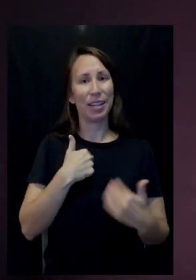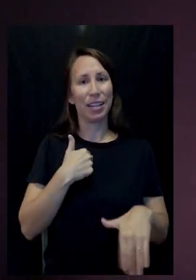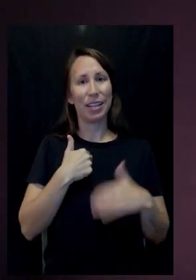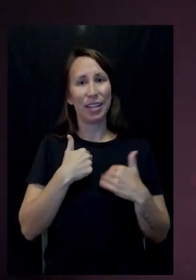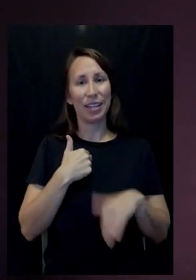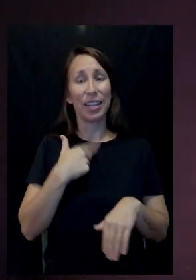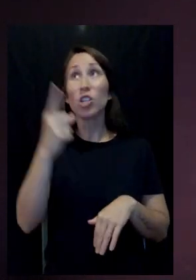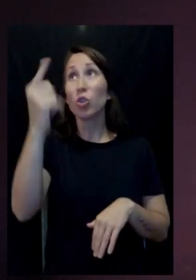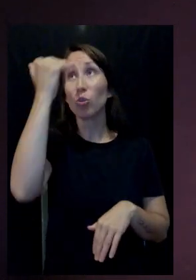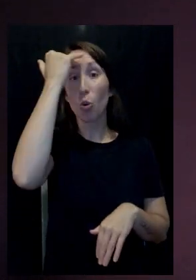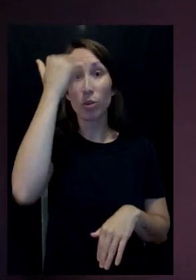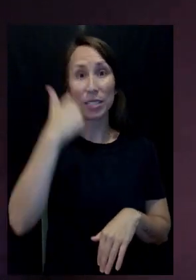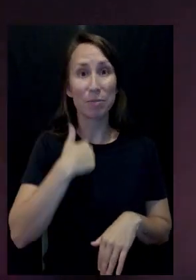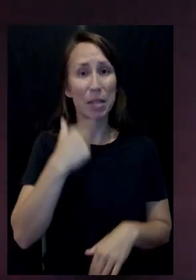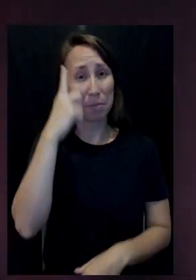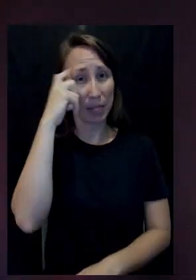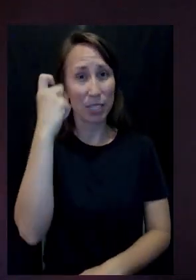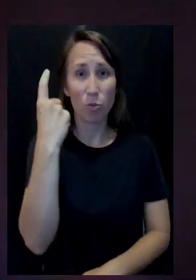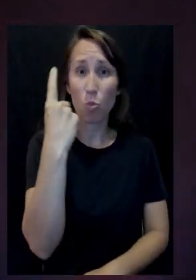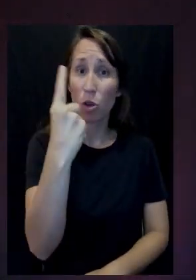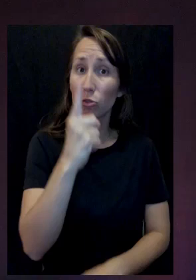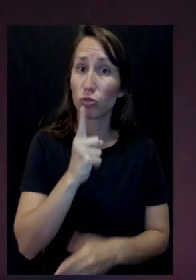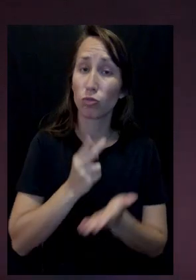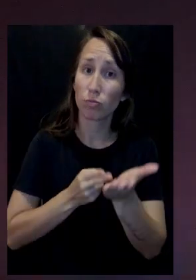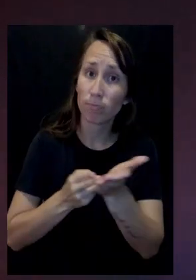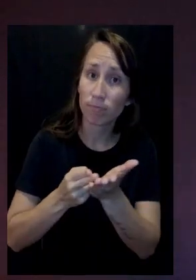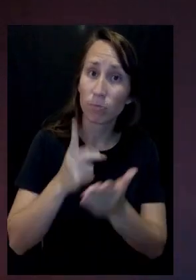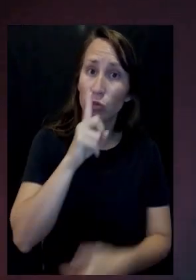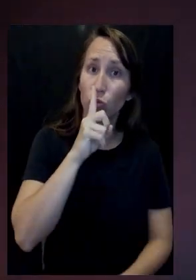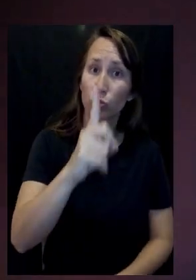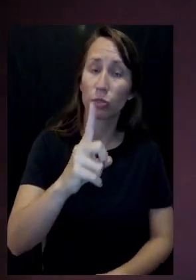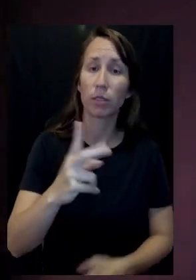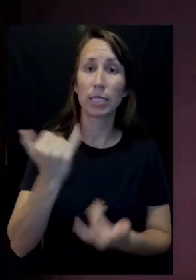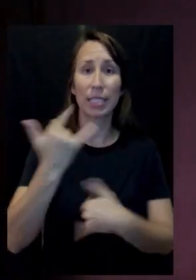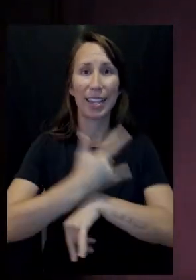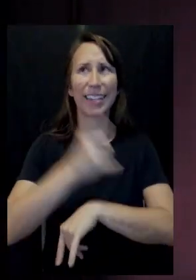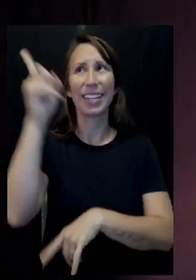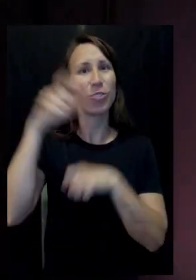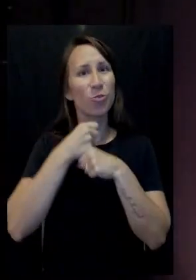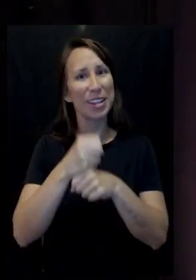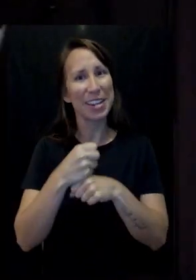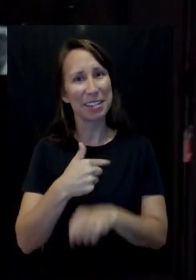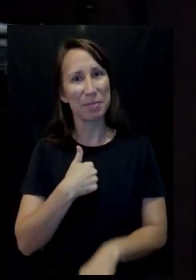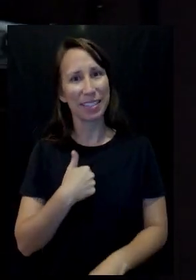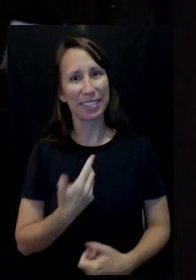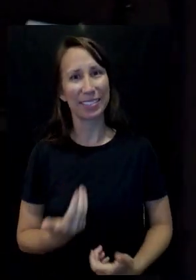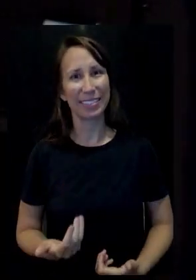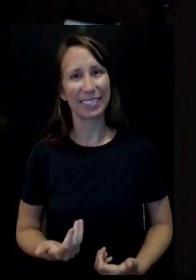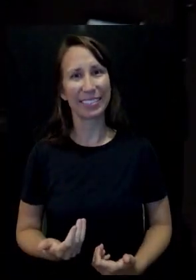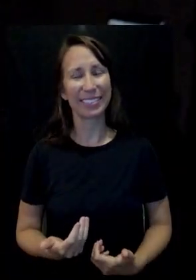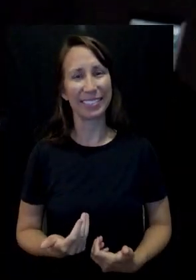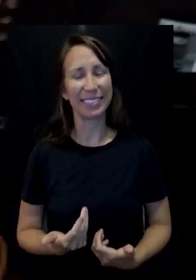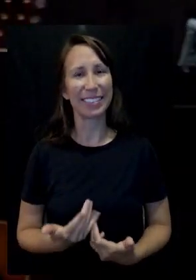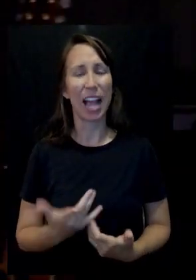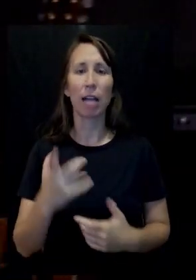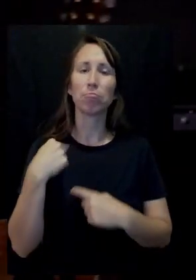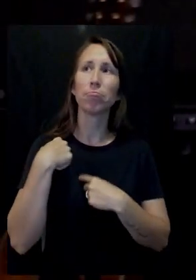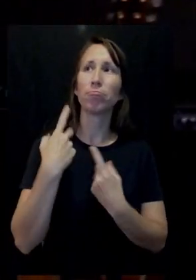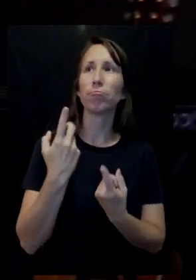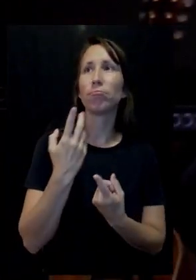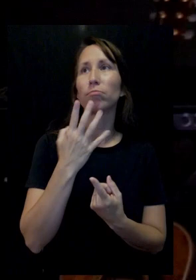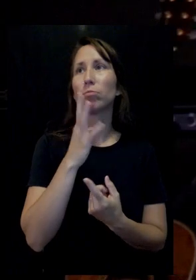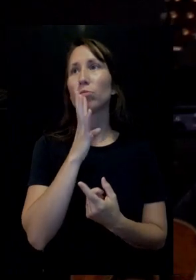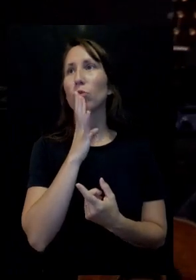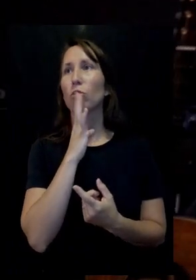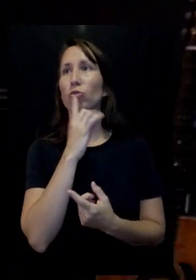And he knows me because of this one truth today. He created me. I've been talking lately a little